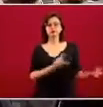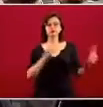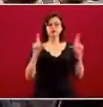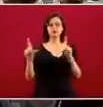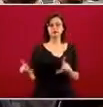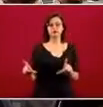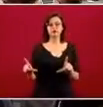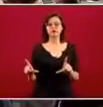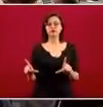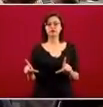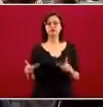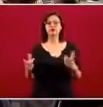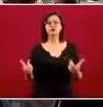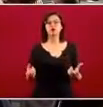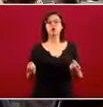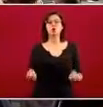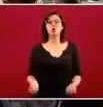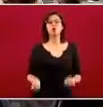slide.